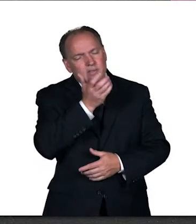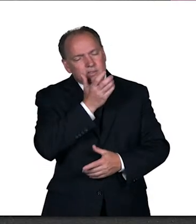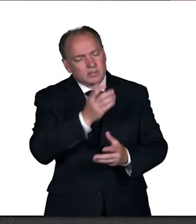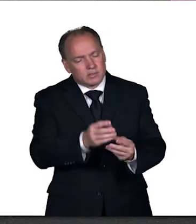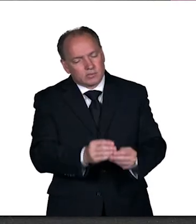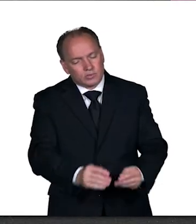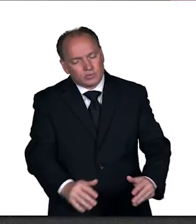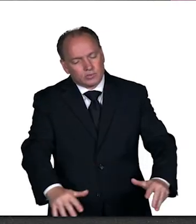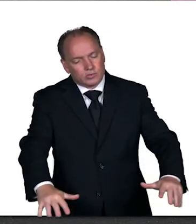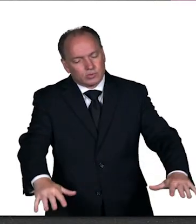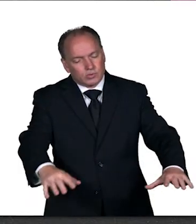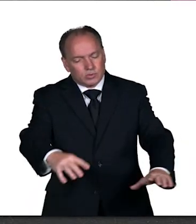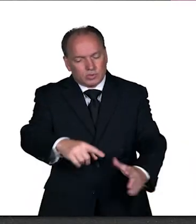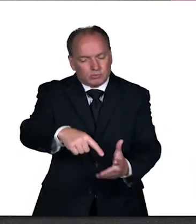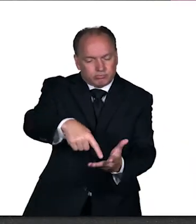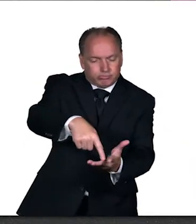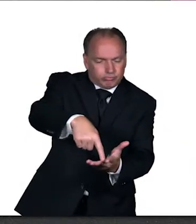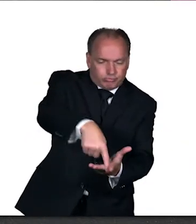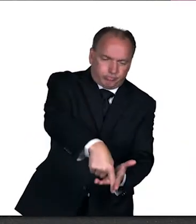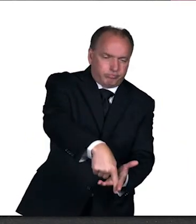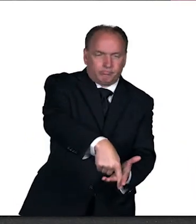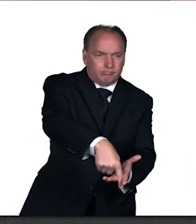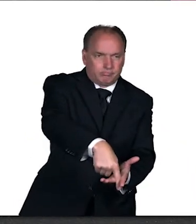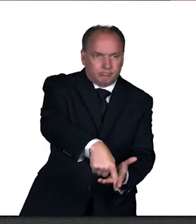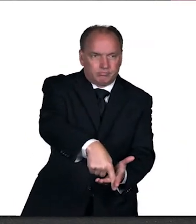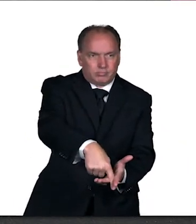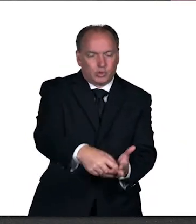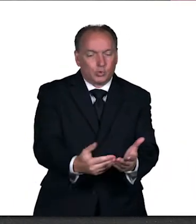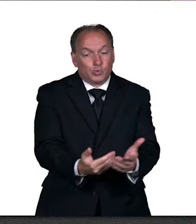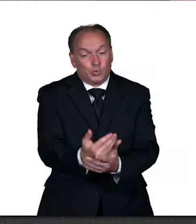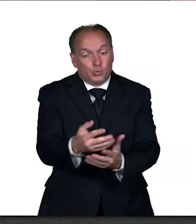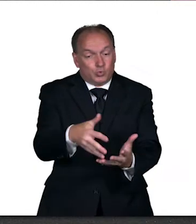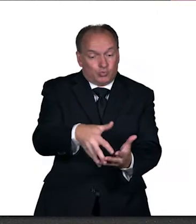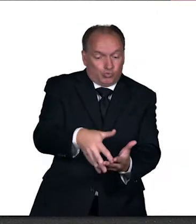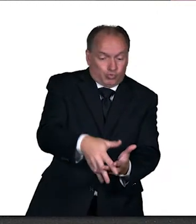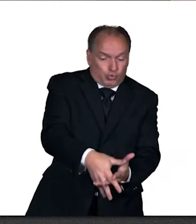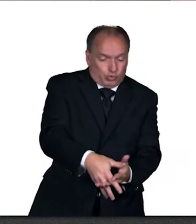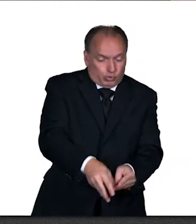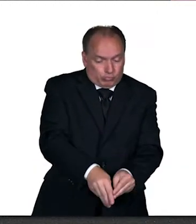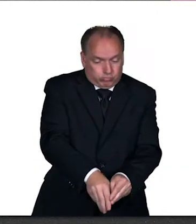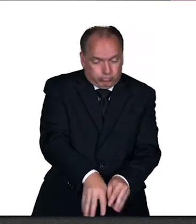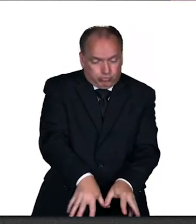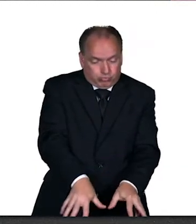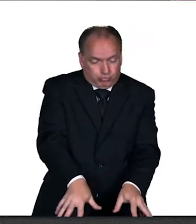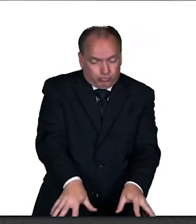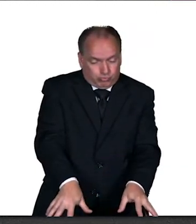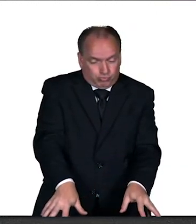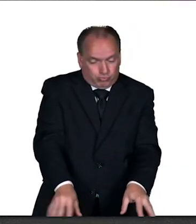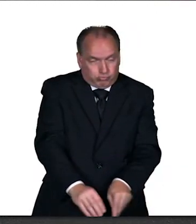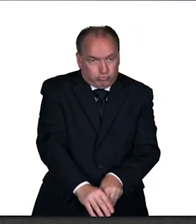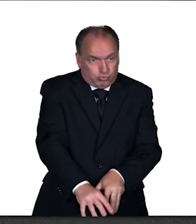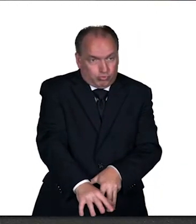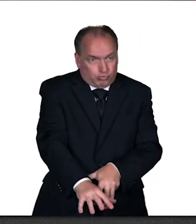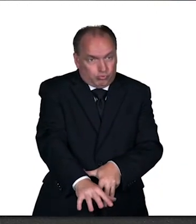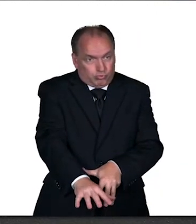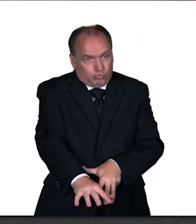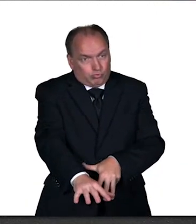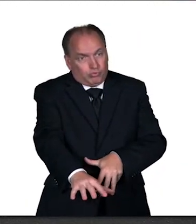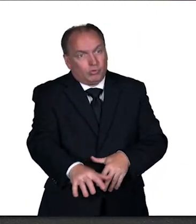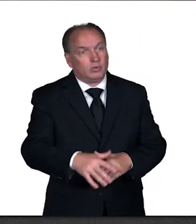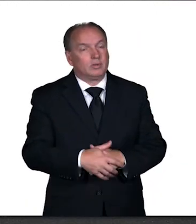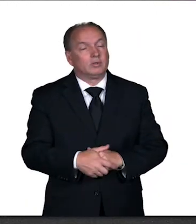Into the soil a seed snuggles down, slender new roots tunnel deep underground.